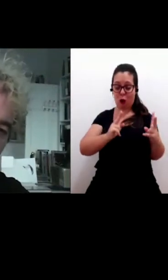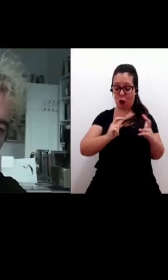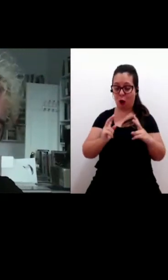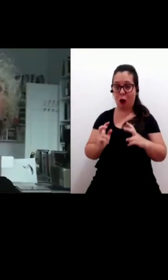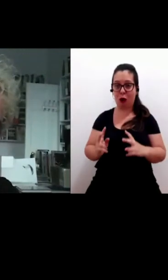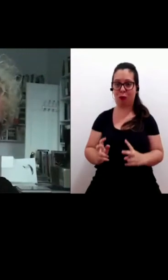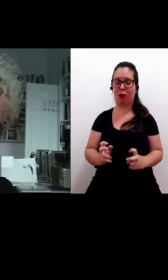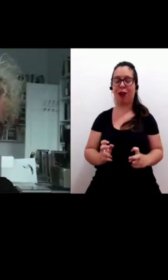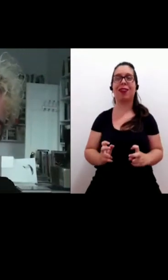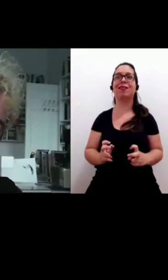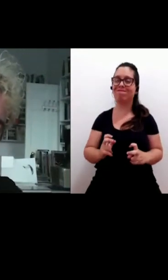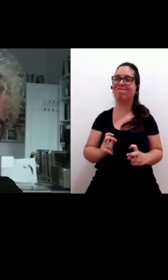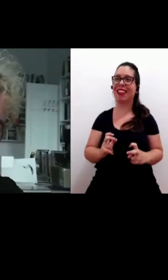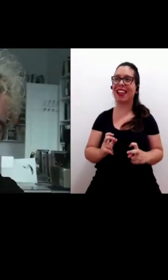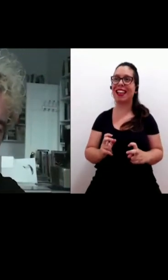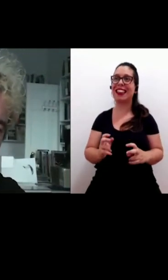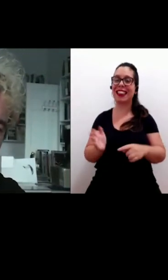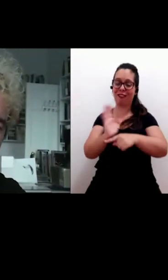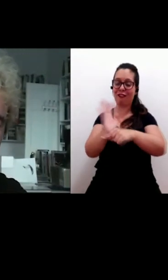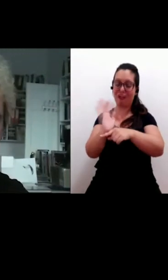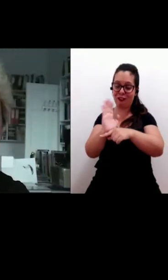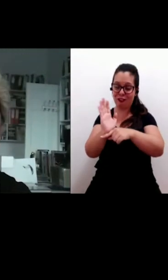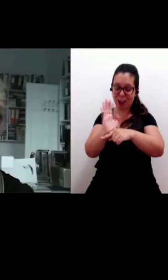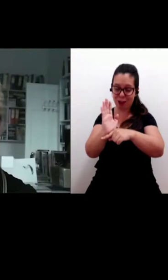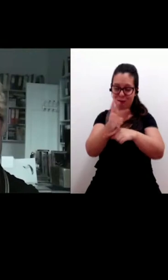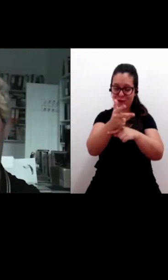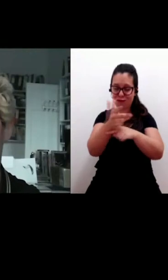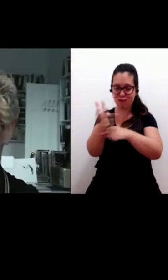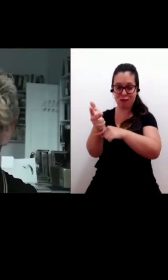filmmaking. Like, for instance, when